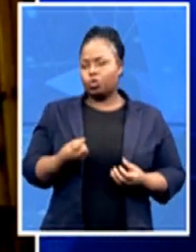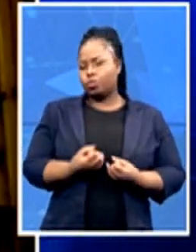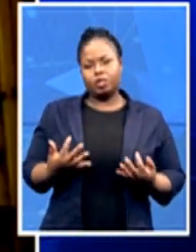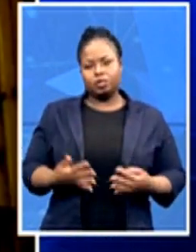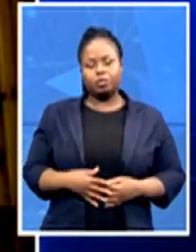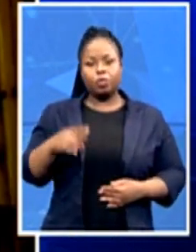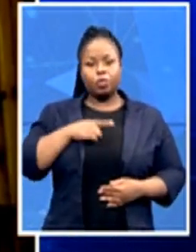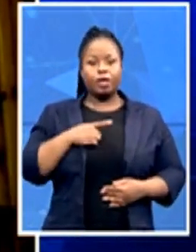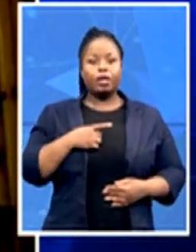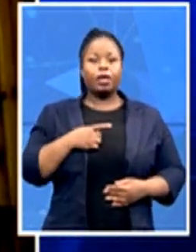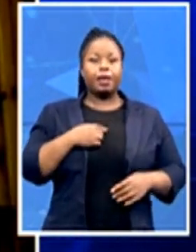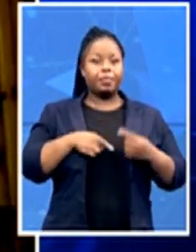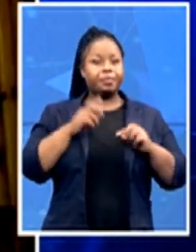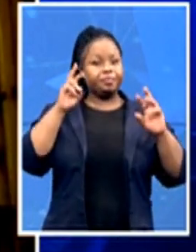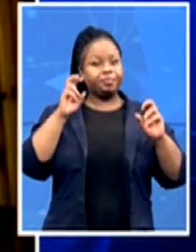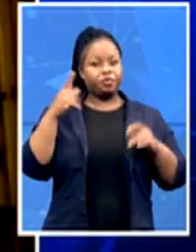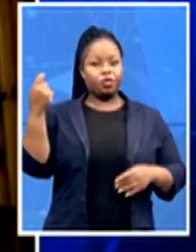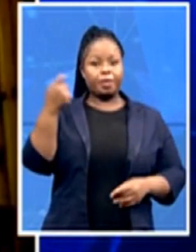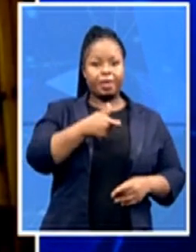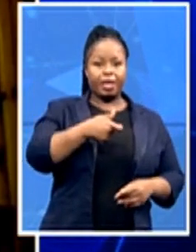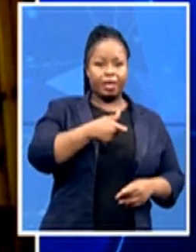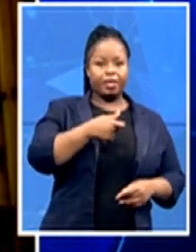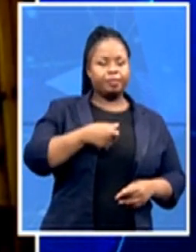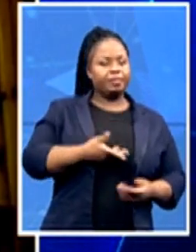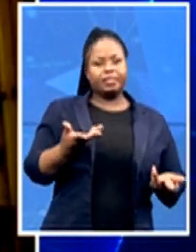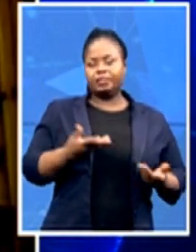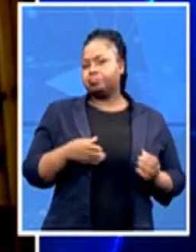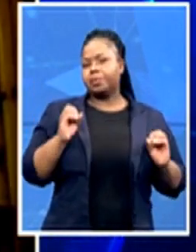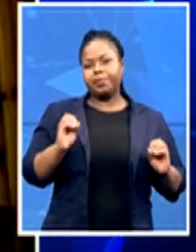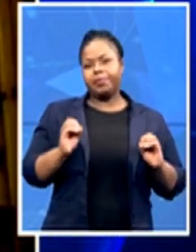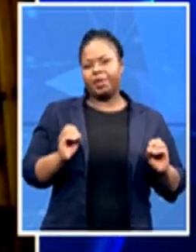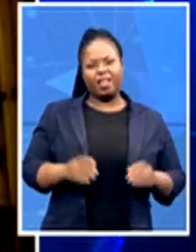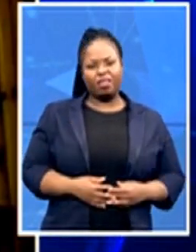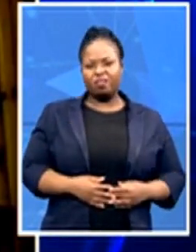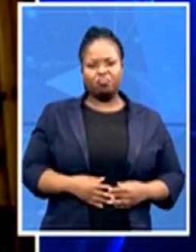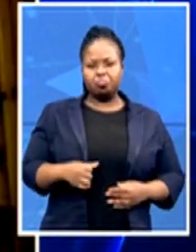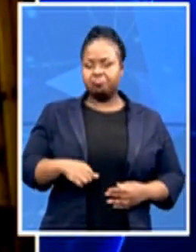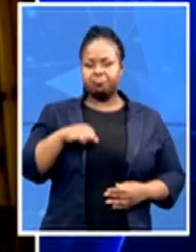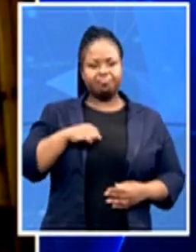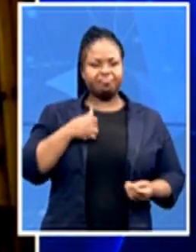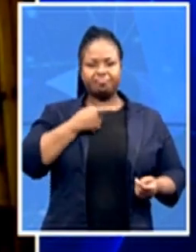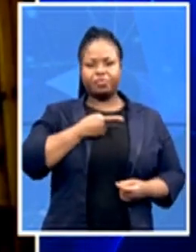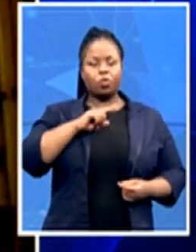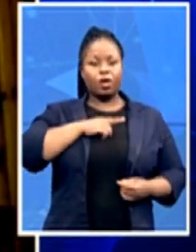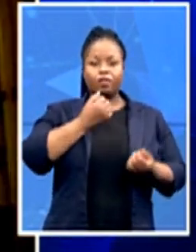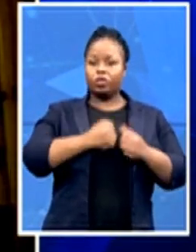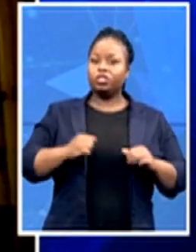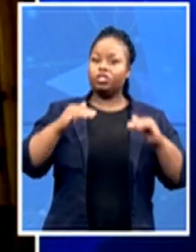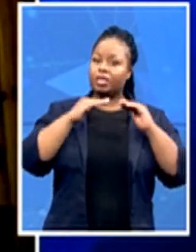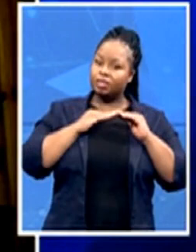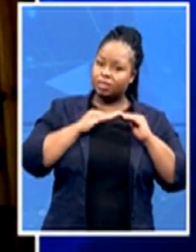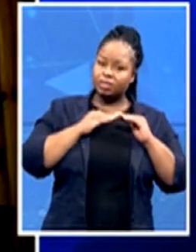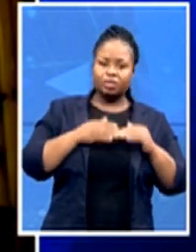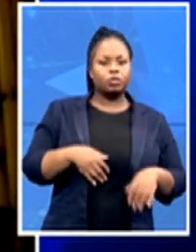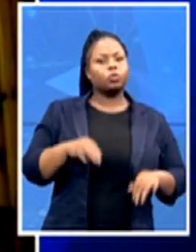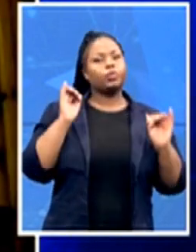anything that the clients can pride themselves about. Insofar as justice is concerned, it's even more saddening,